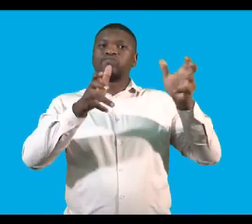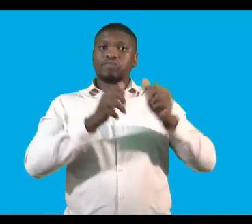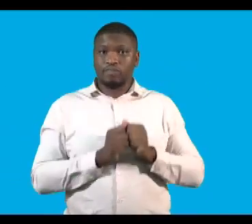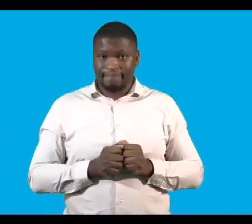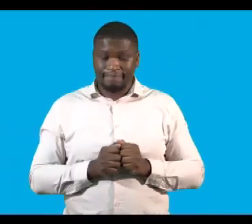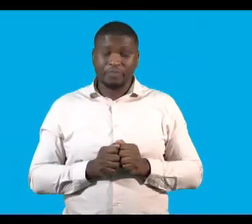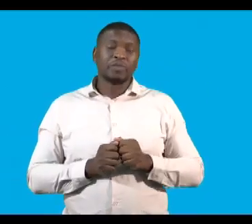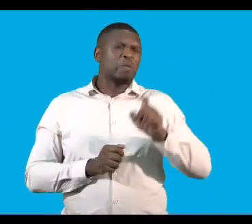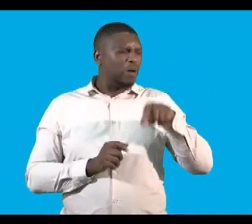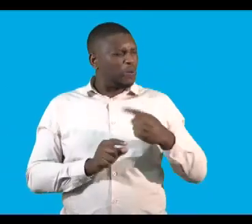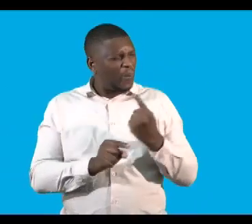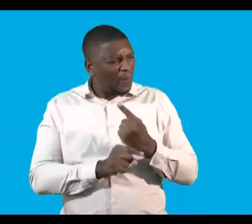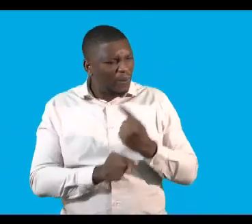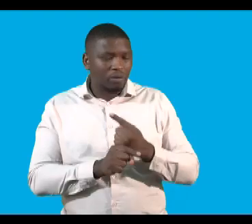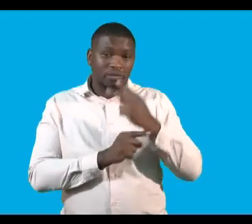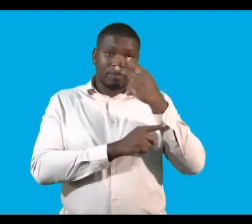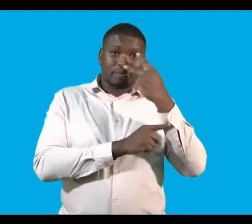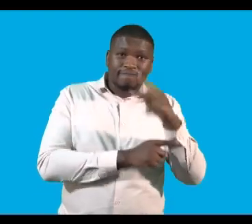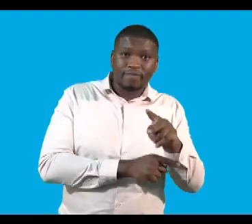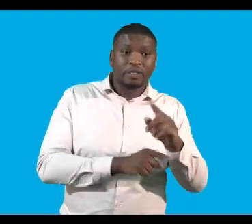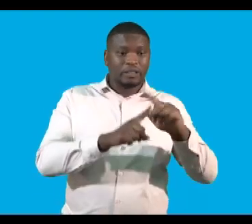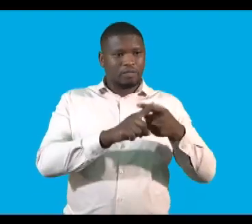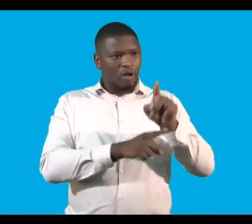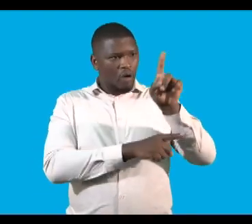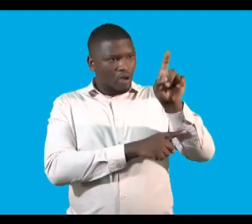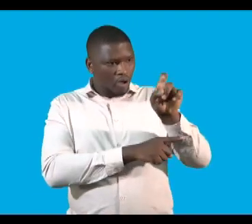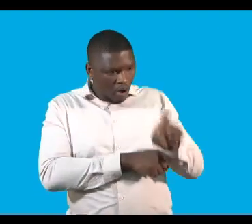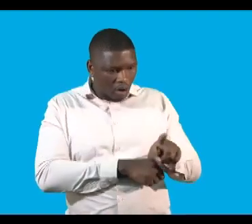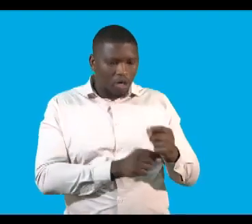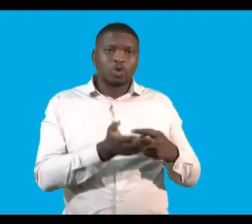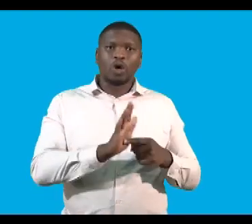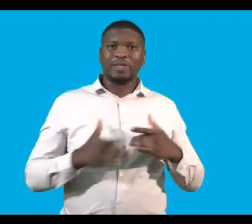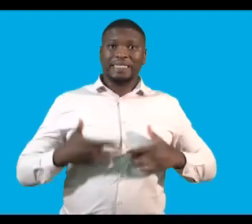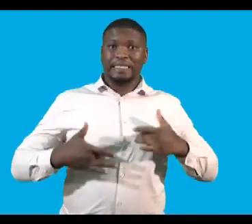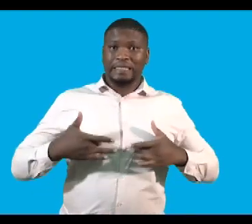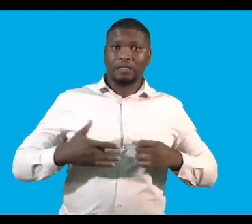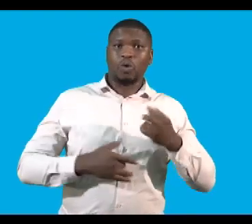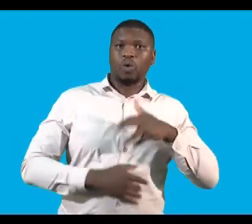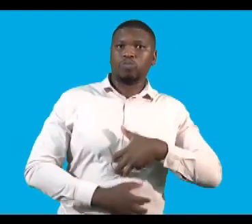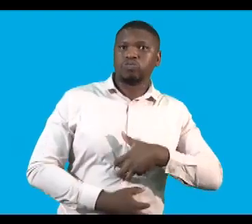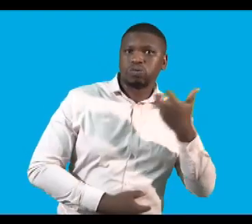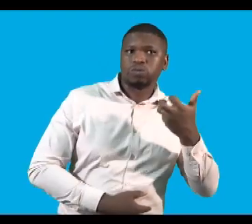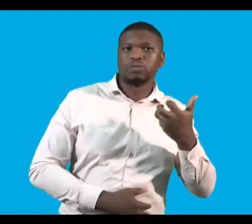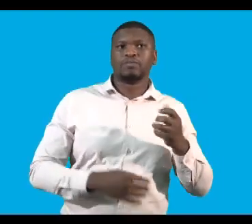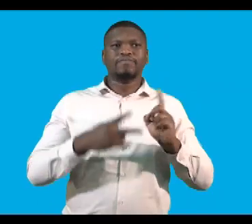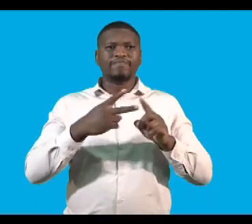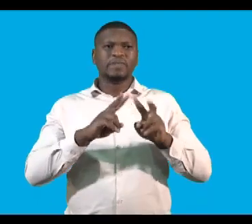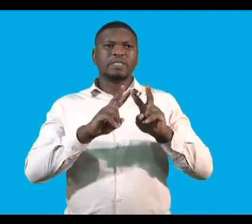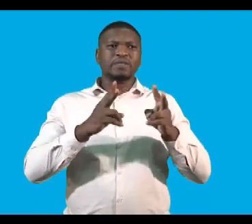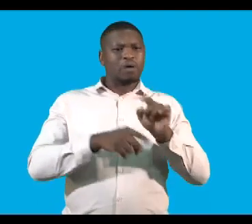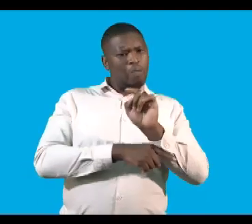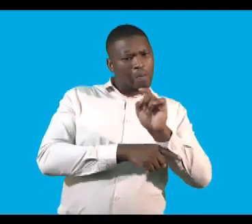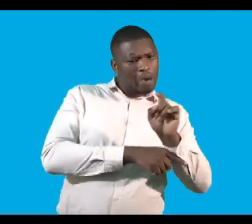at punctuation. Exclamation marks show excitement or anger. The ellipses suggest hesitation or